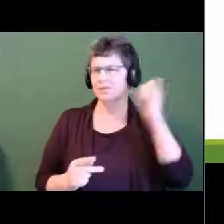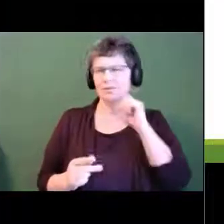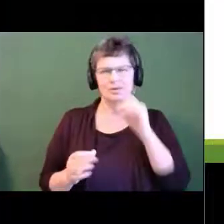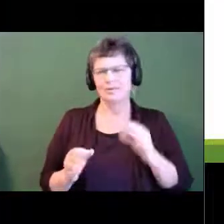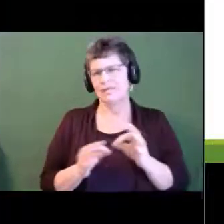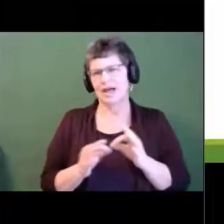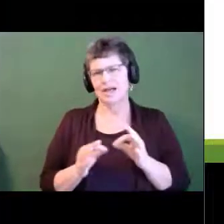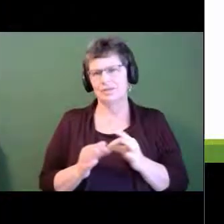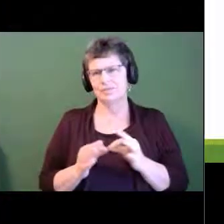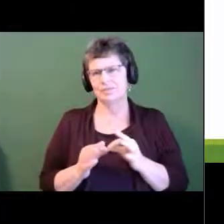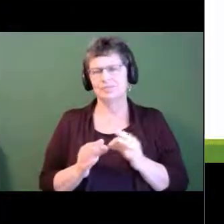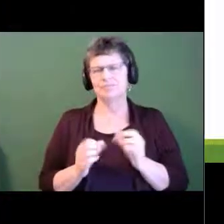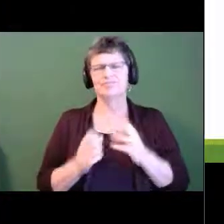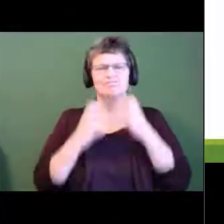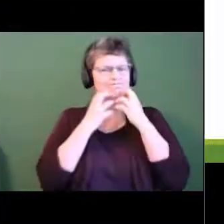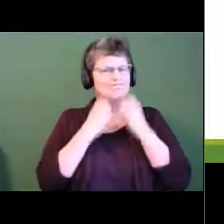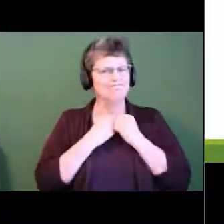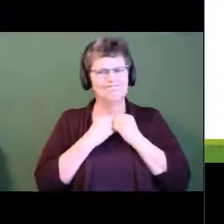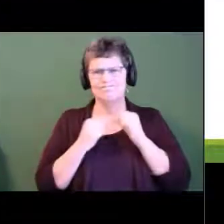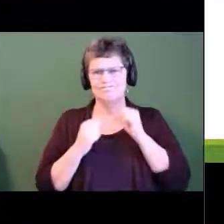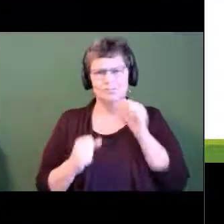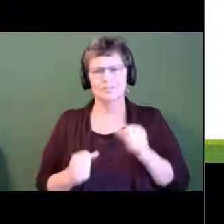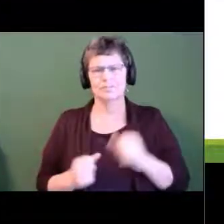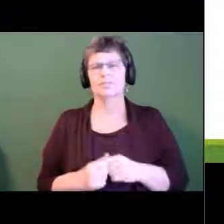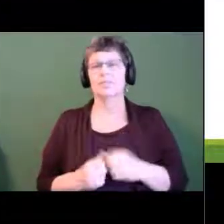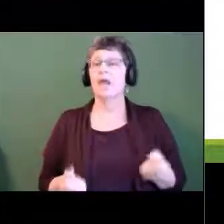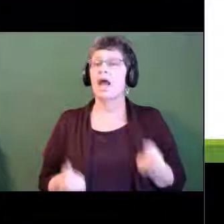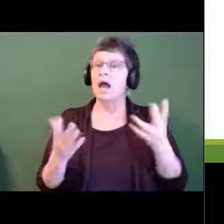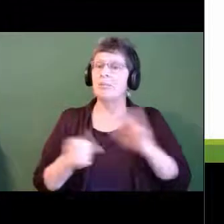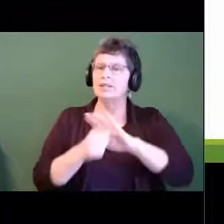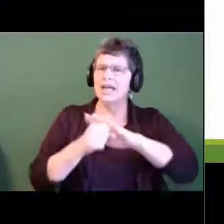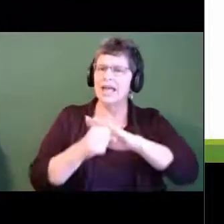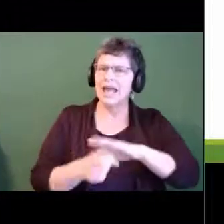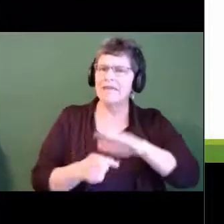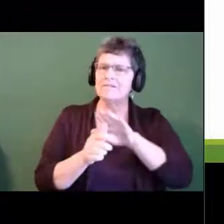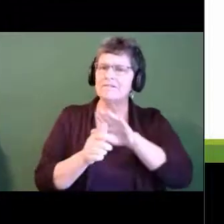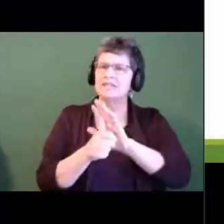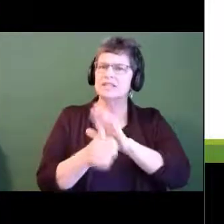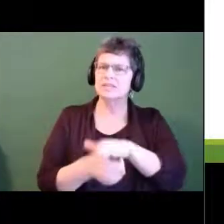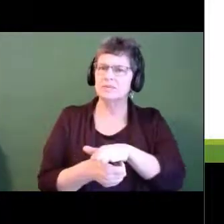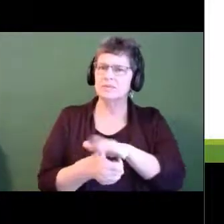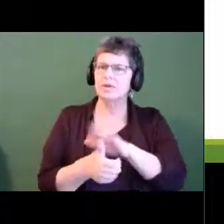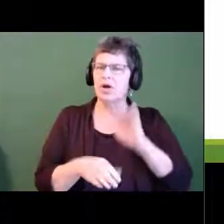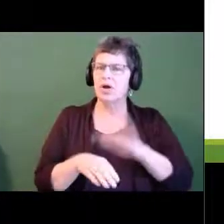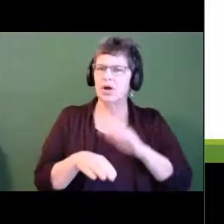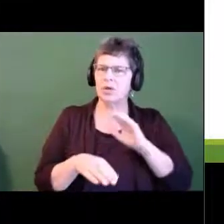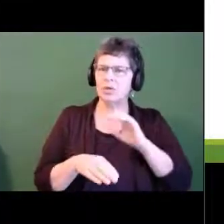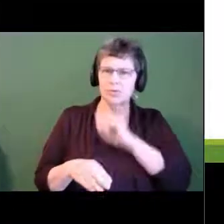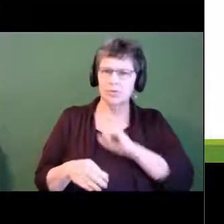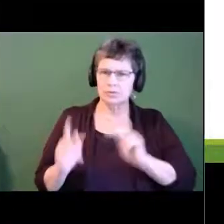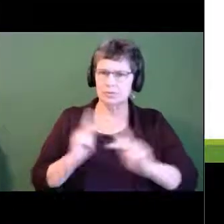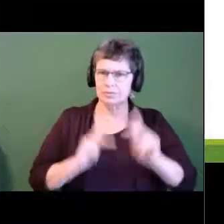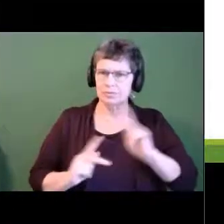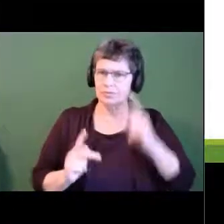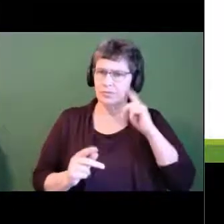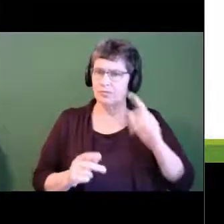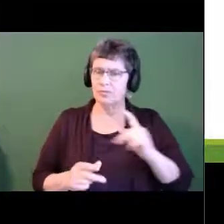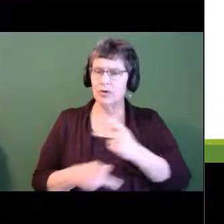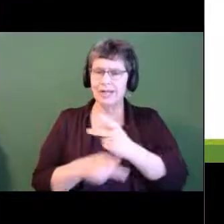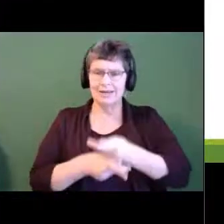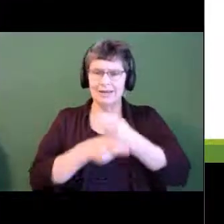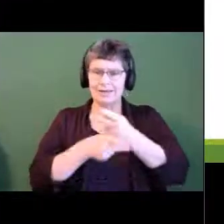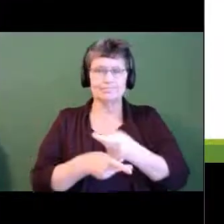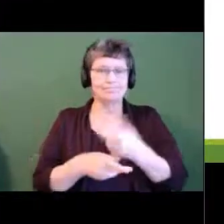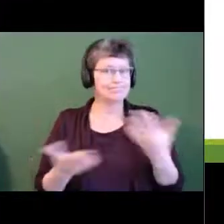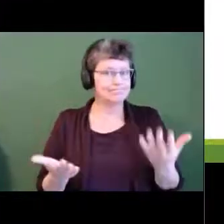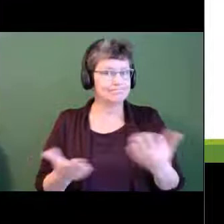on care, for example? One of the things we did was had a health committee that looked at policies from the